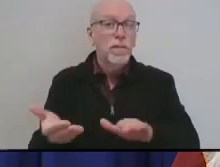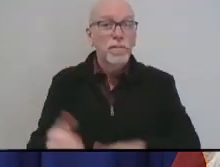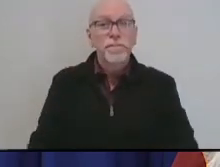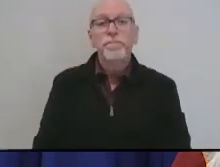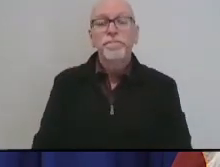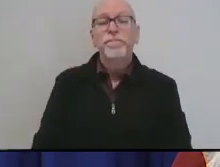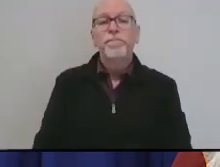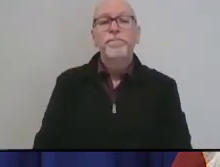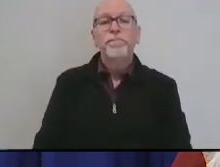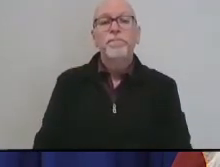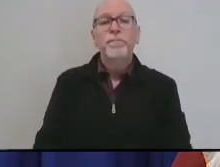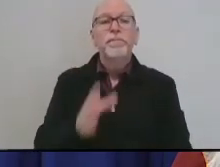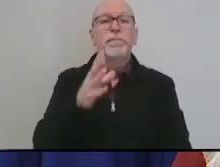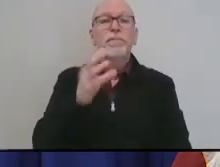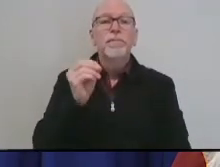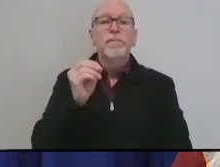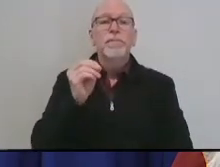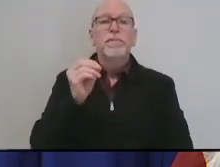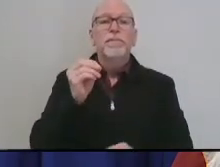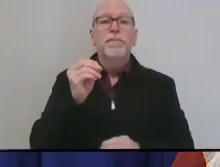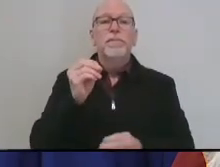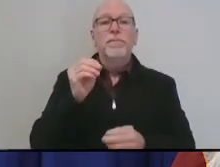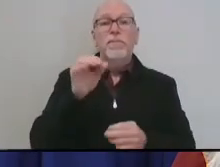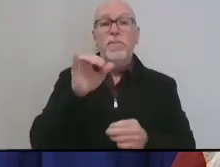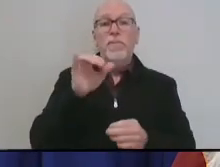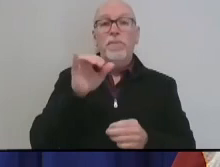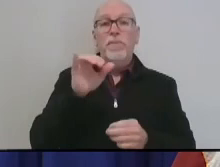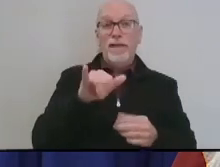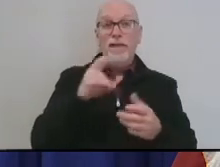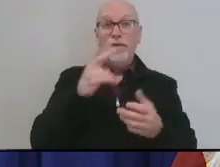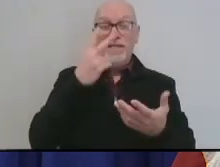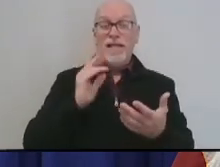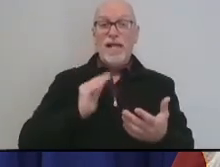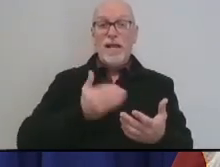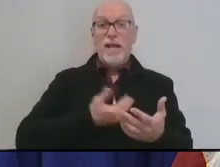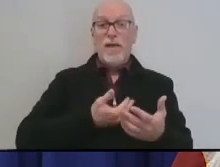And that has in turn, when you look at our